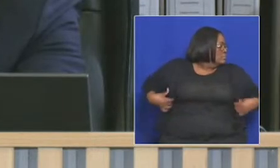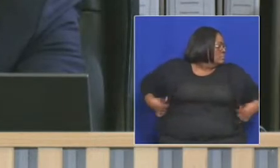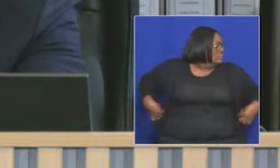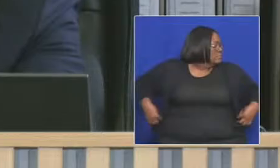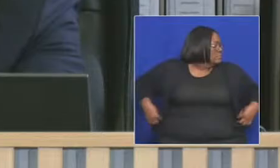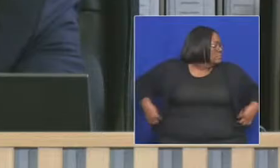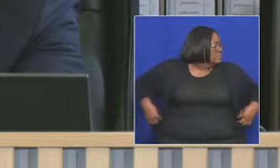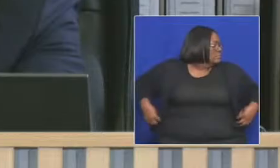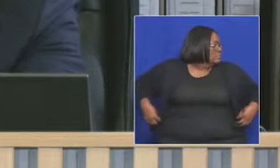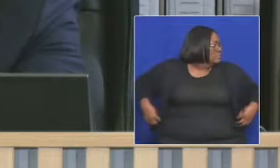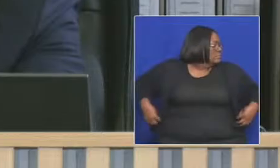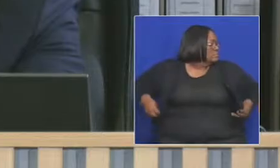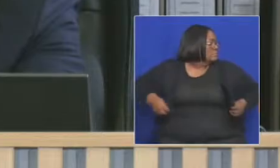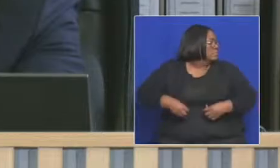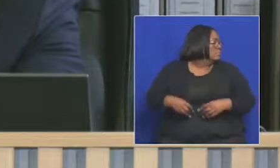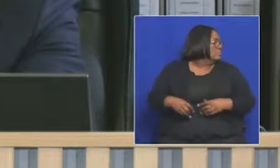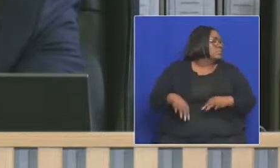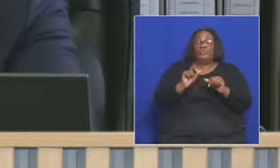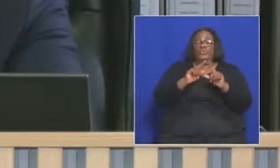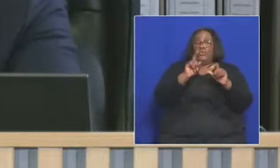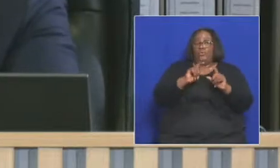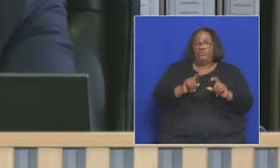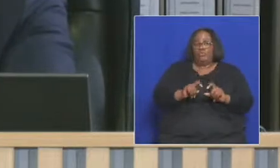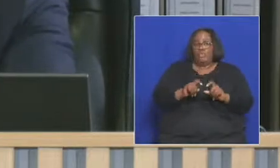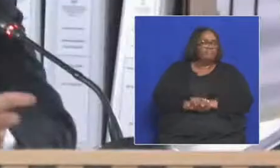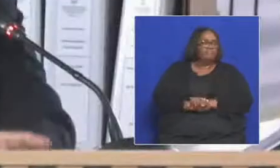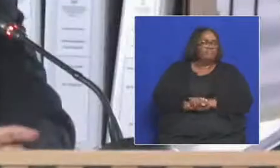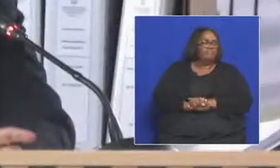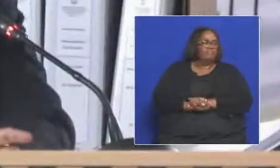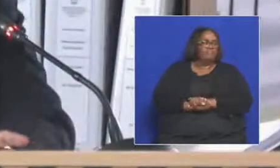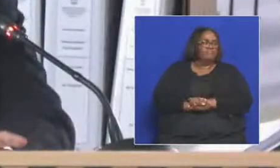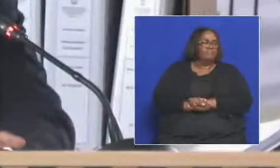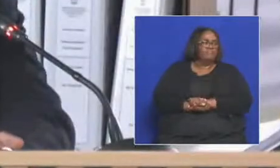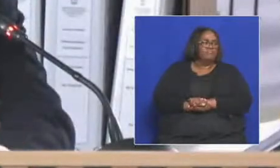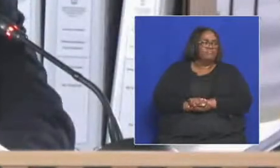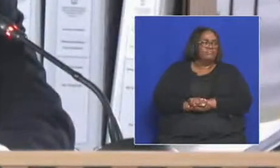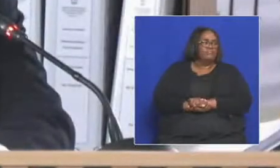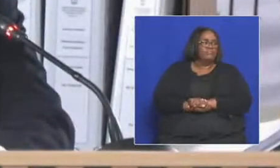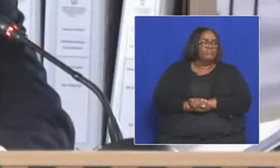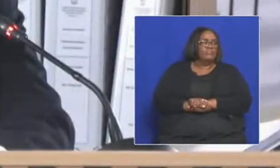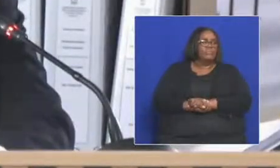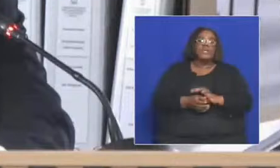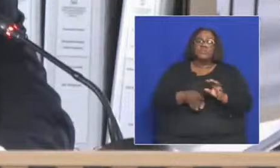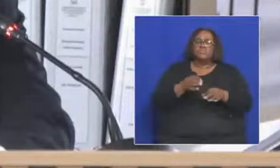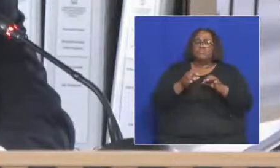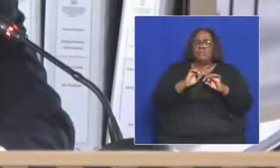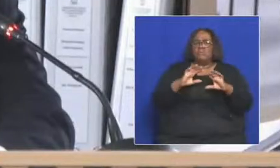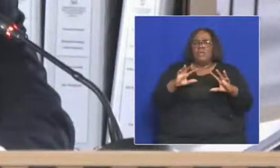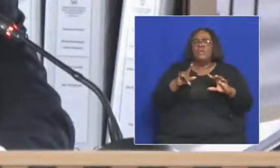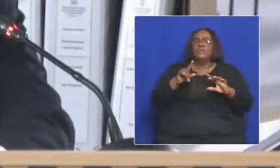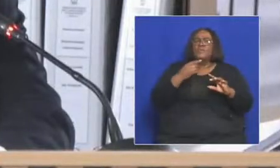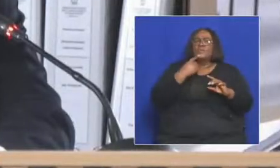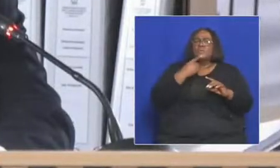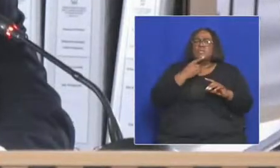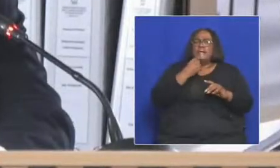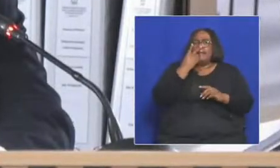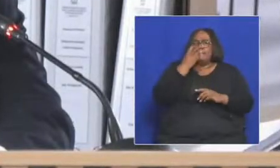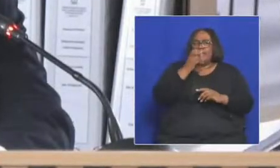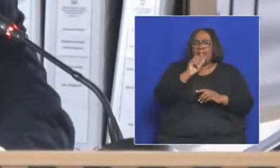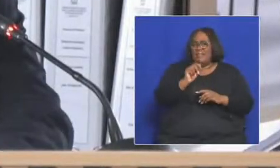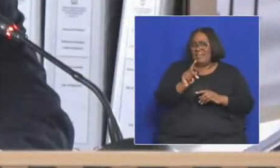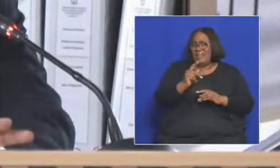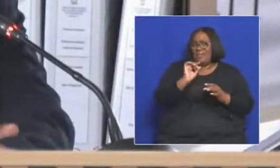shared. Thank you, Chair. Thank you. Just talking of black AK, is there any other you can recall as you sit